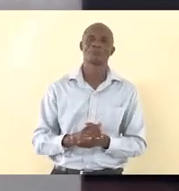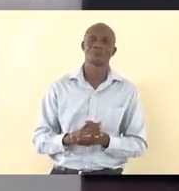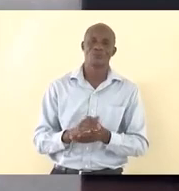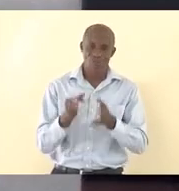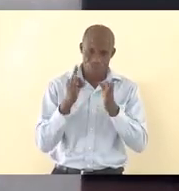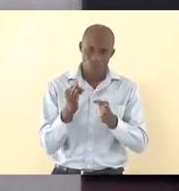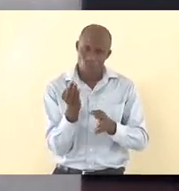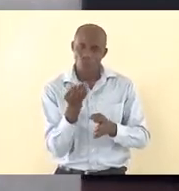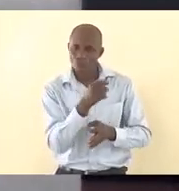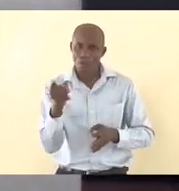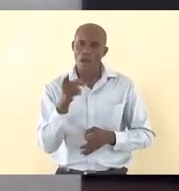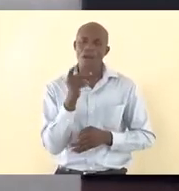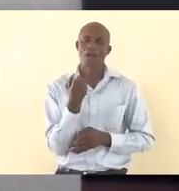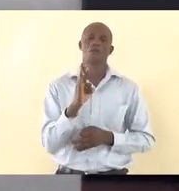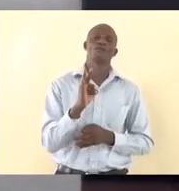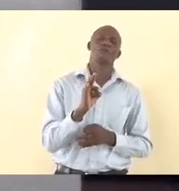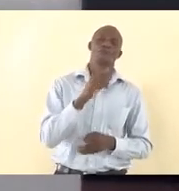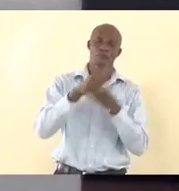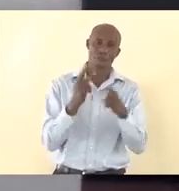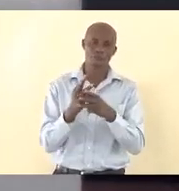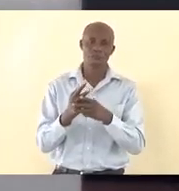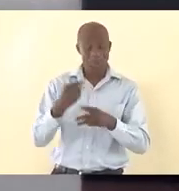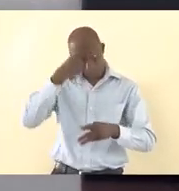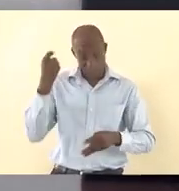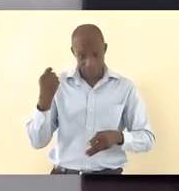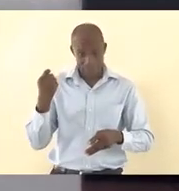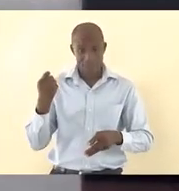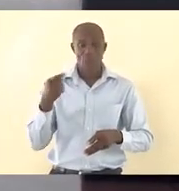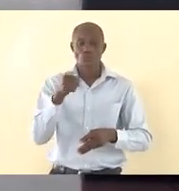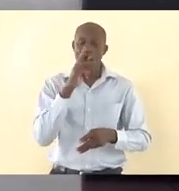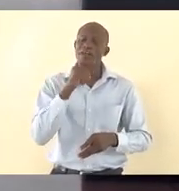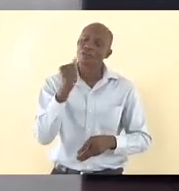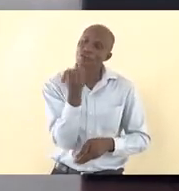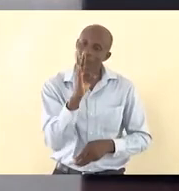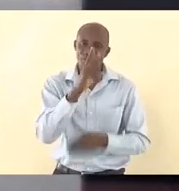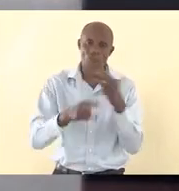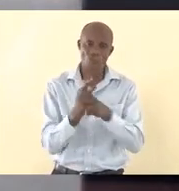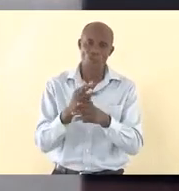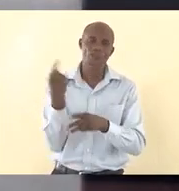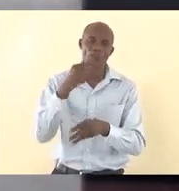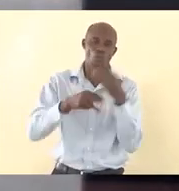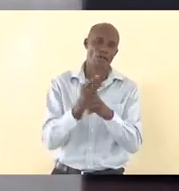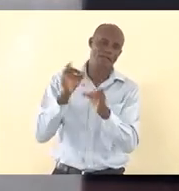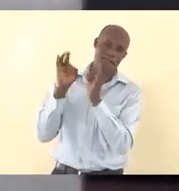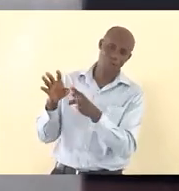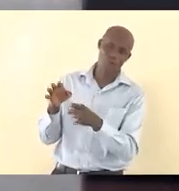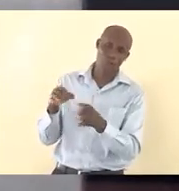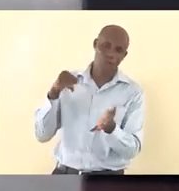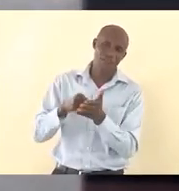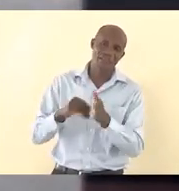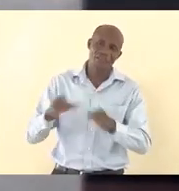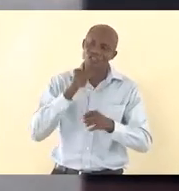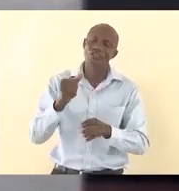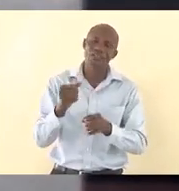world. If you are of the world. But because you are not of the world hates you. And the world did not hate